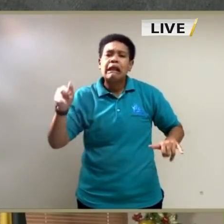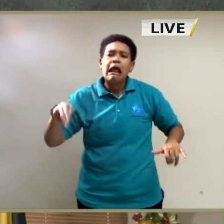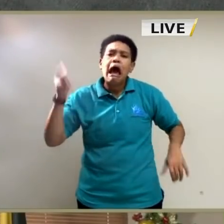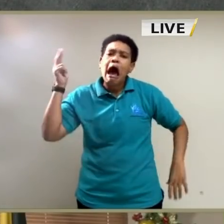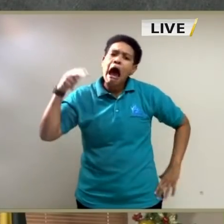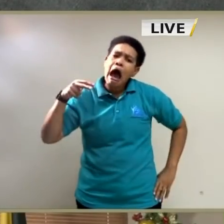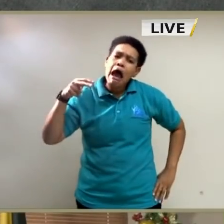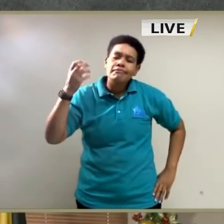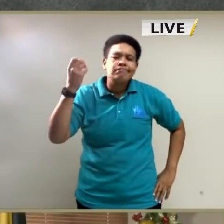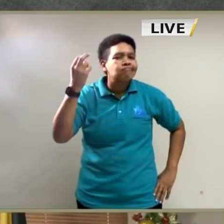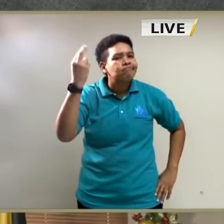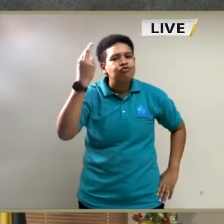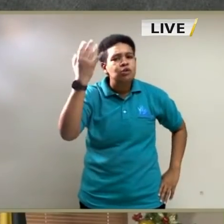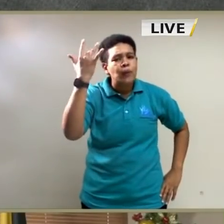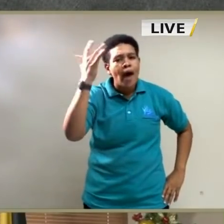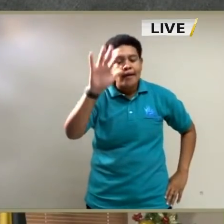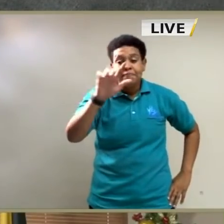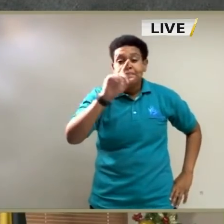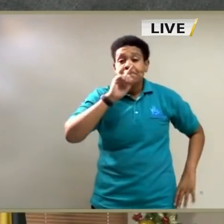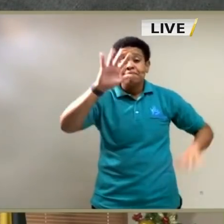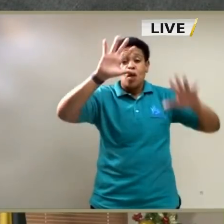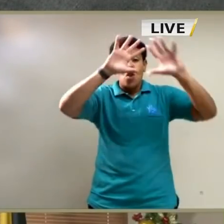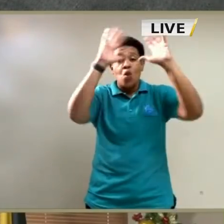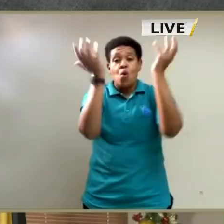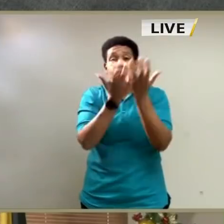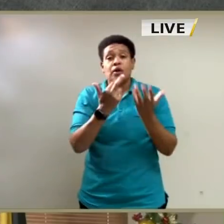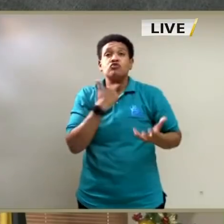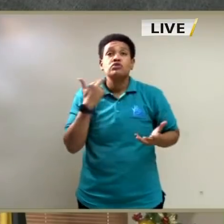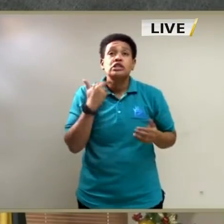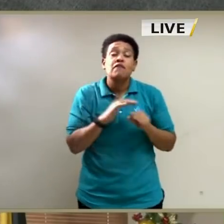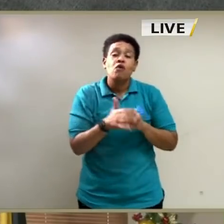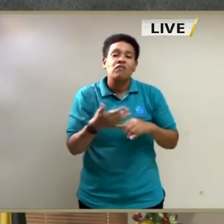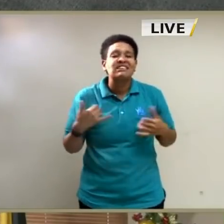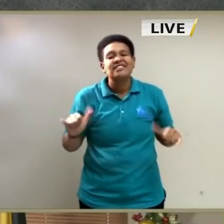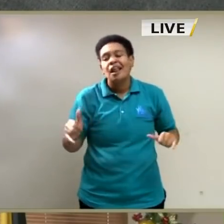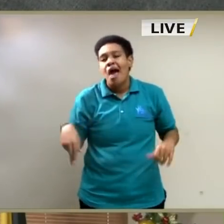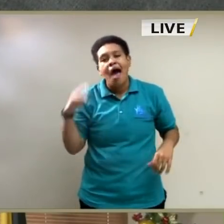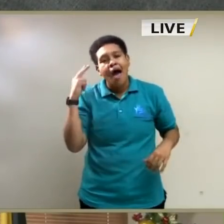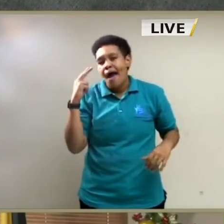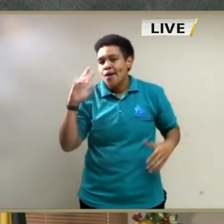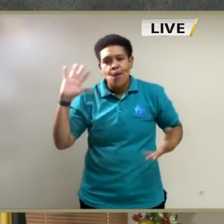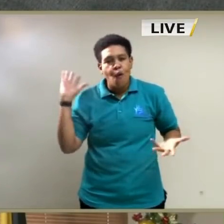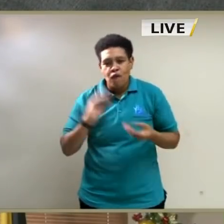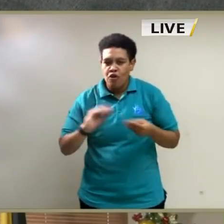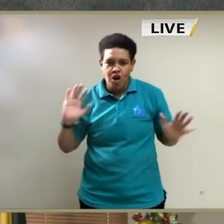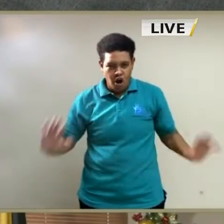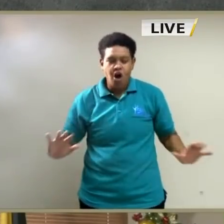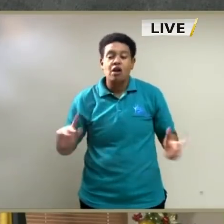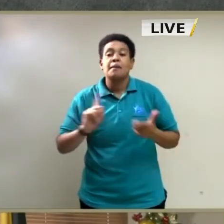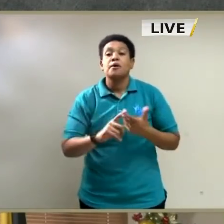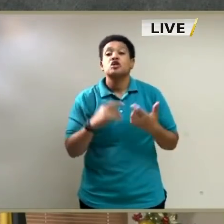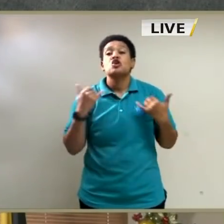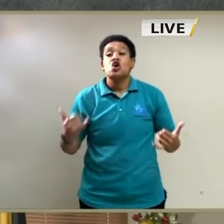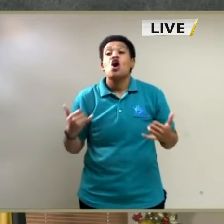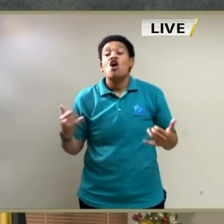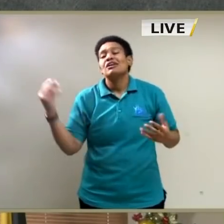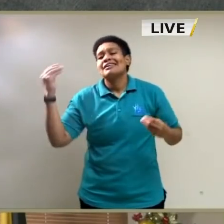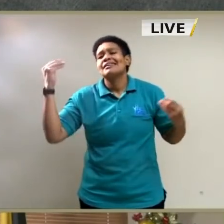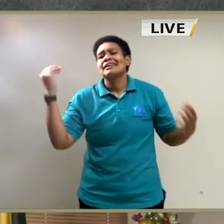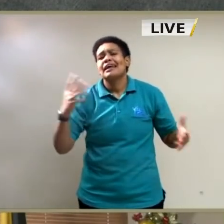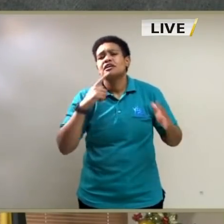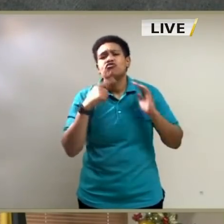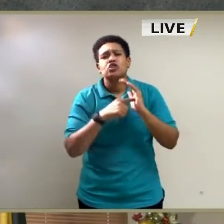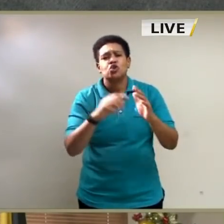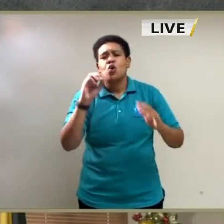a number of reasons. The global risk of COVID remains very high overall, and the current data indicate